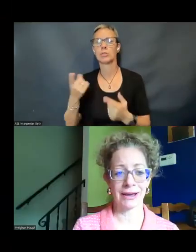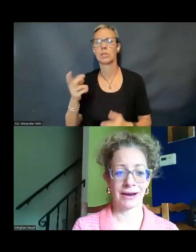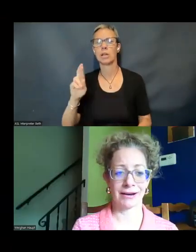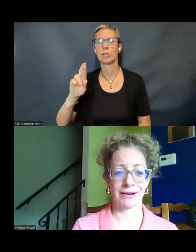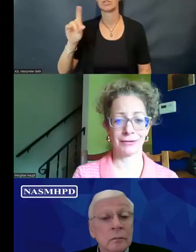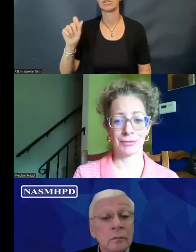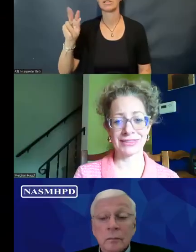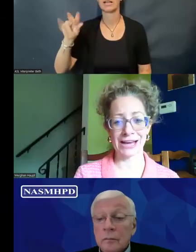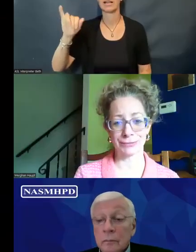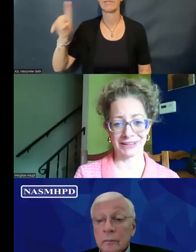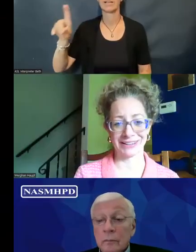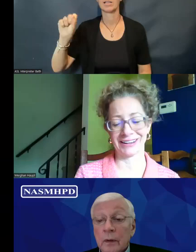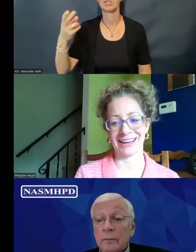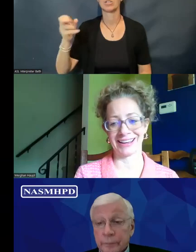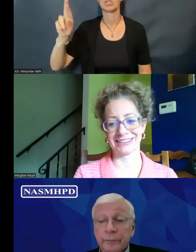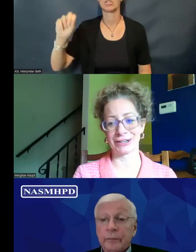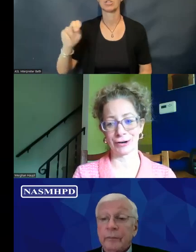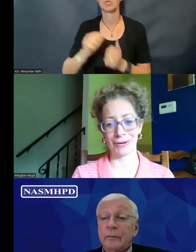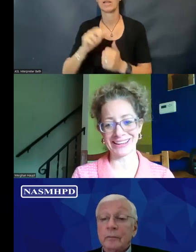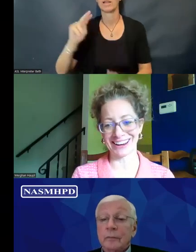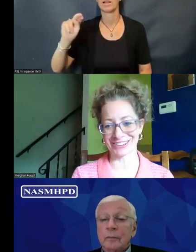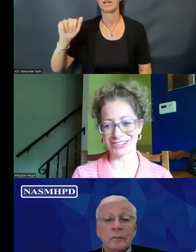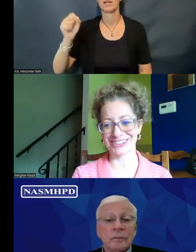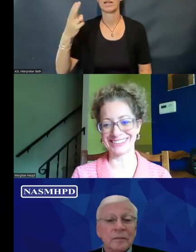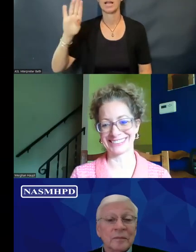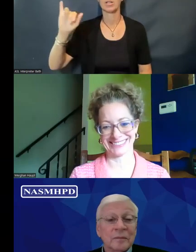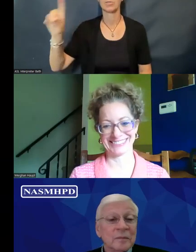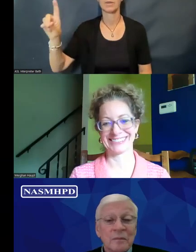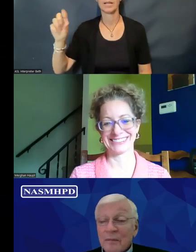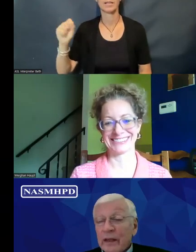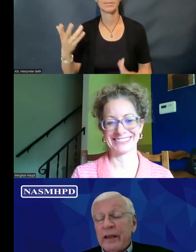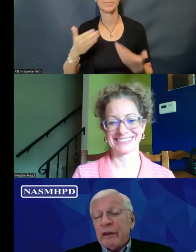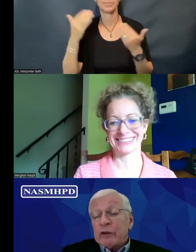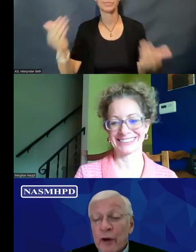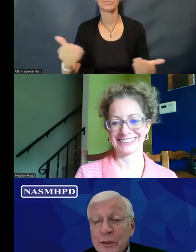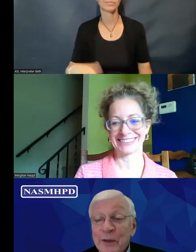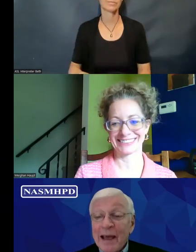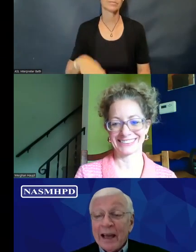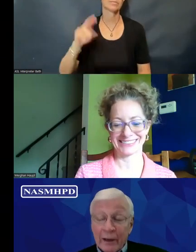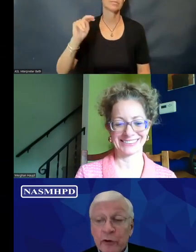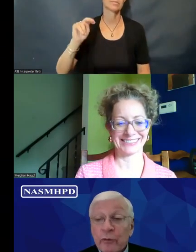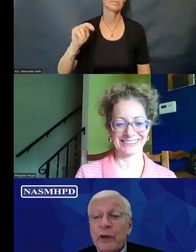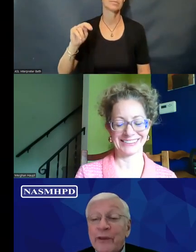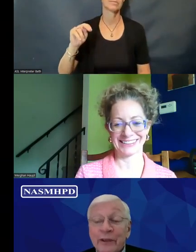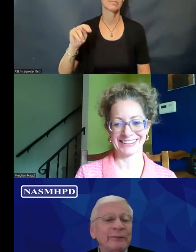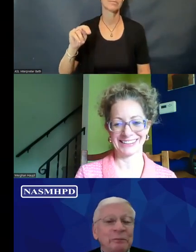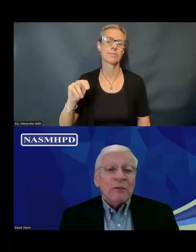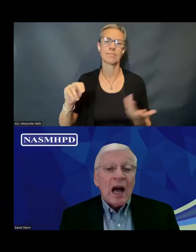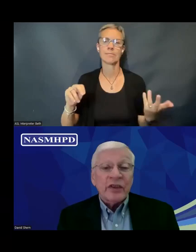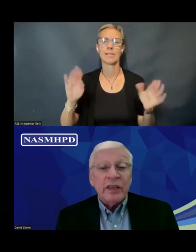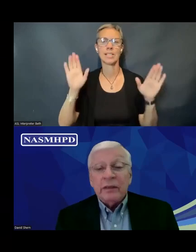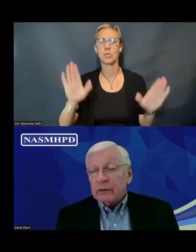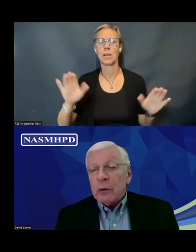Shern with NASHBID, and go ahead, Dr. Shern. Hey, it's great to be back after